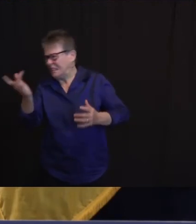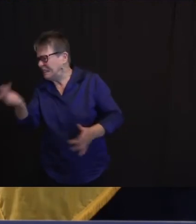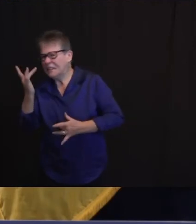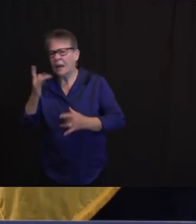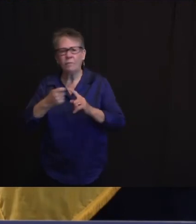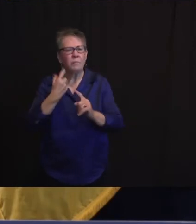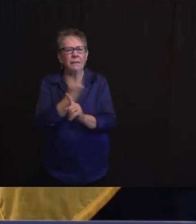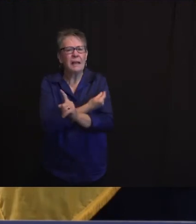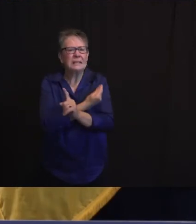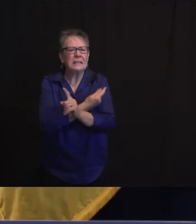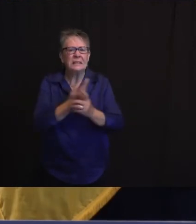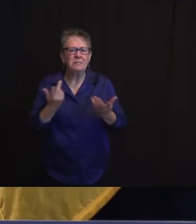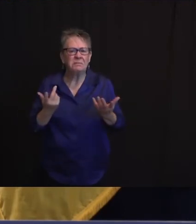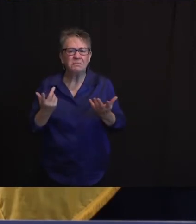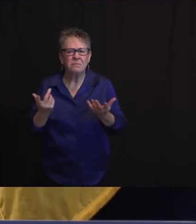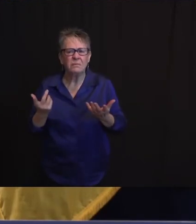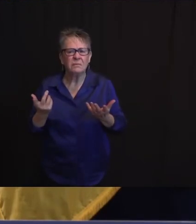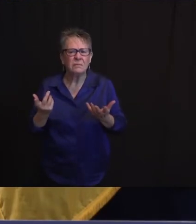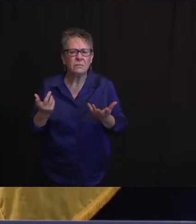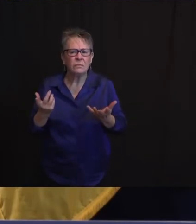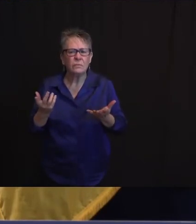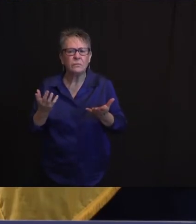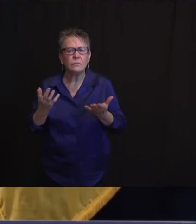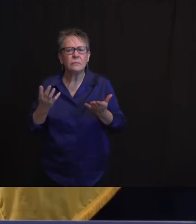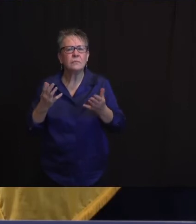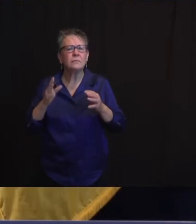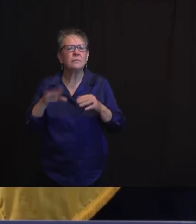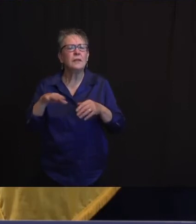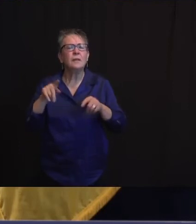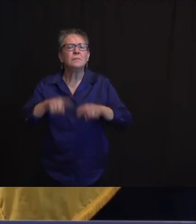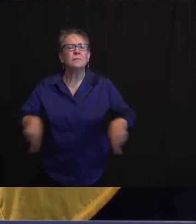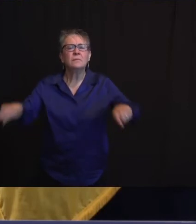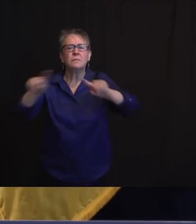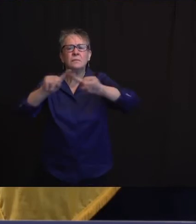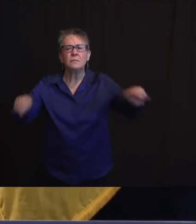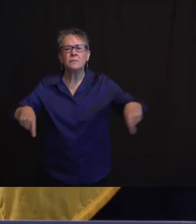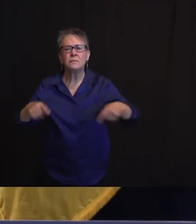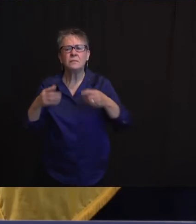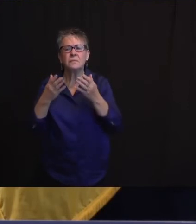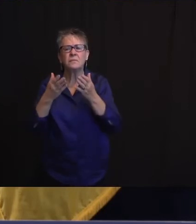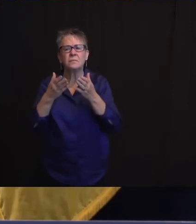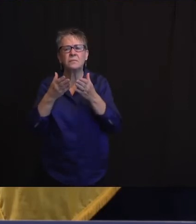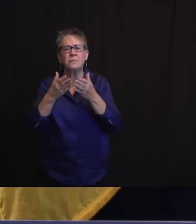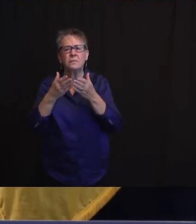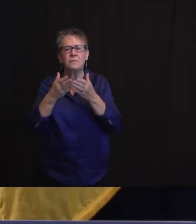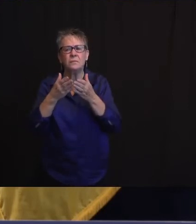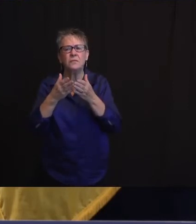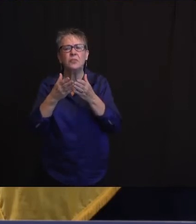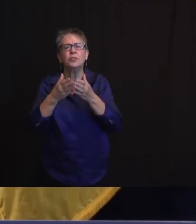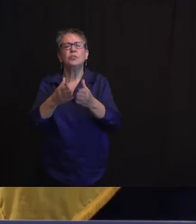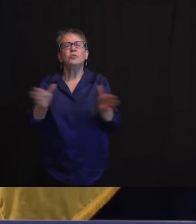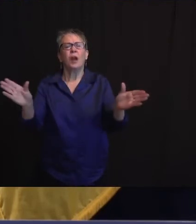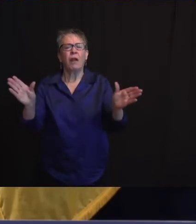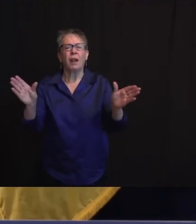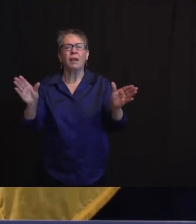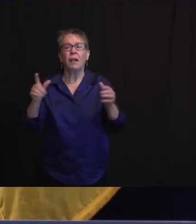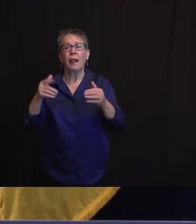population, have either come down or gone up, depending on which way you look at it, but they've gotten better over the past month or two relative